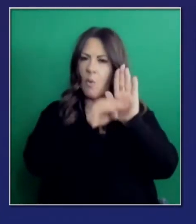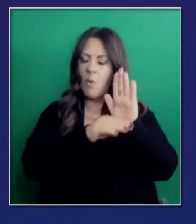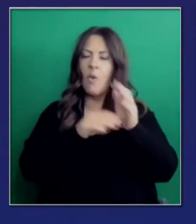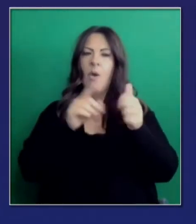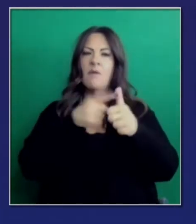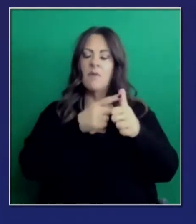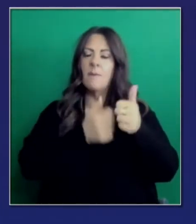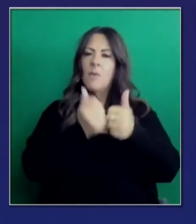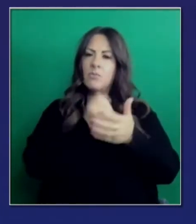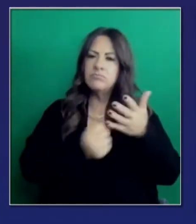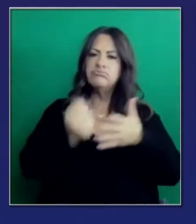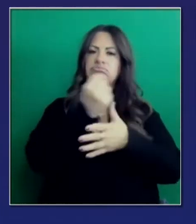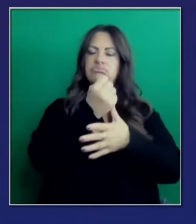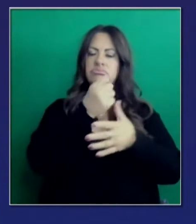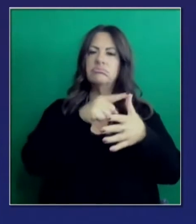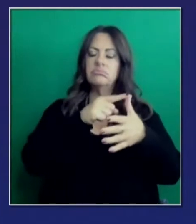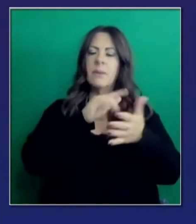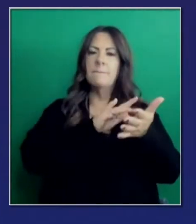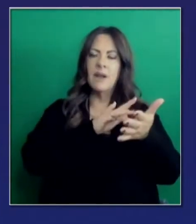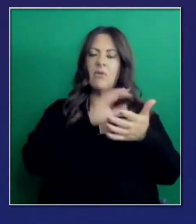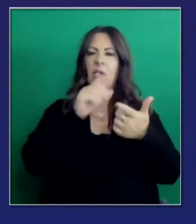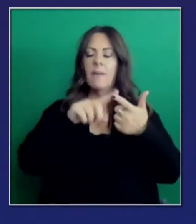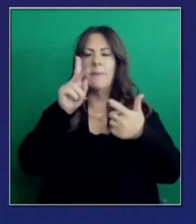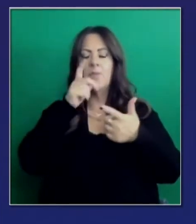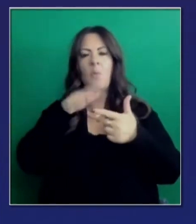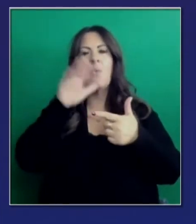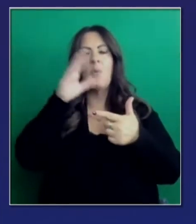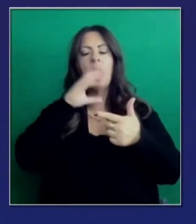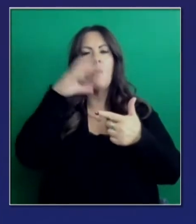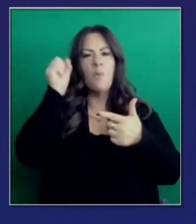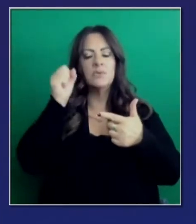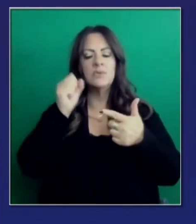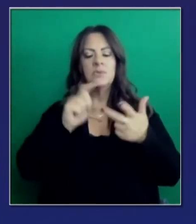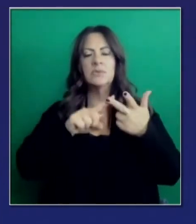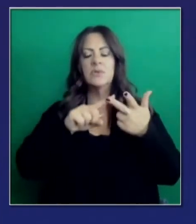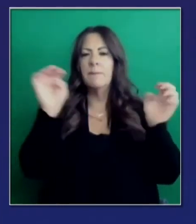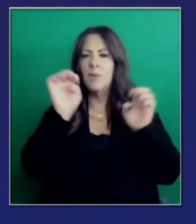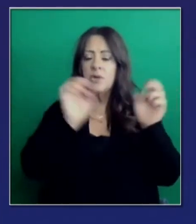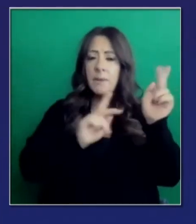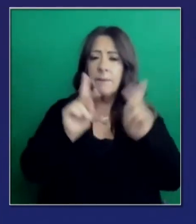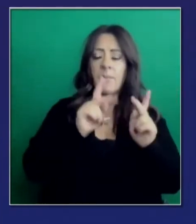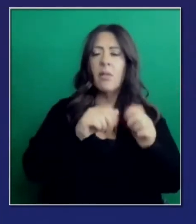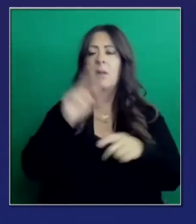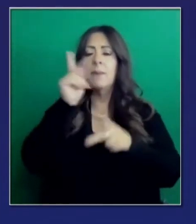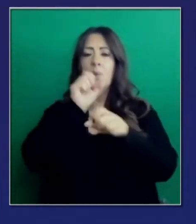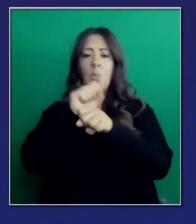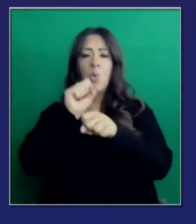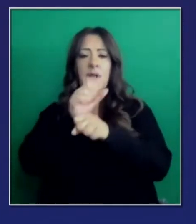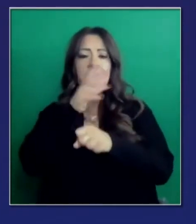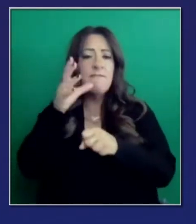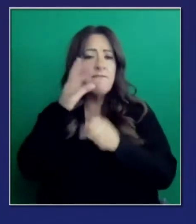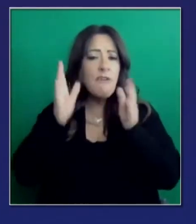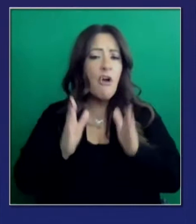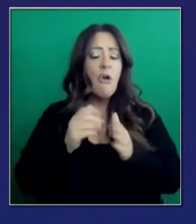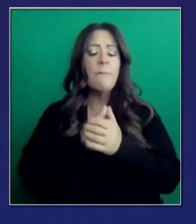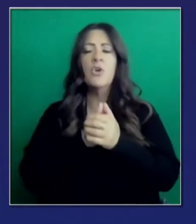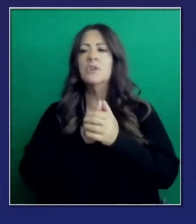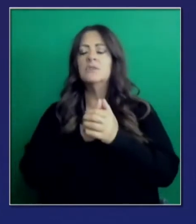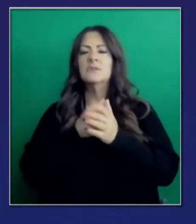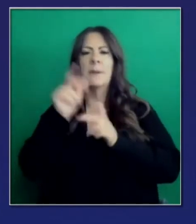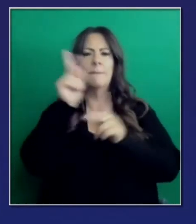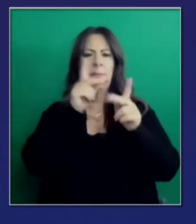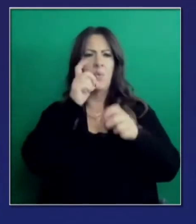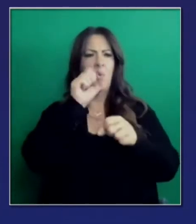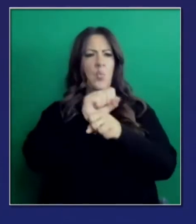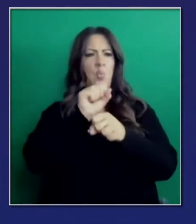to vaccinate the vaccinators, our first responders, our farm workers, our critical workers on the front lines in our food